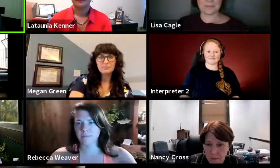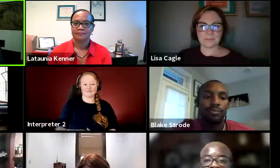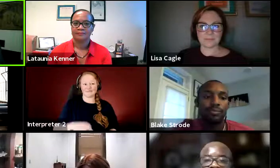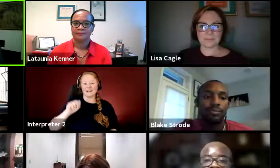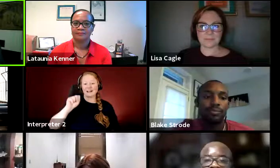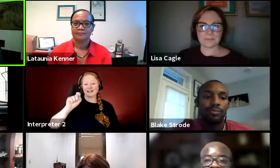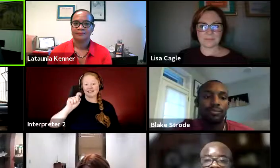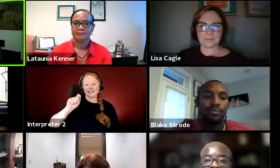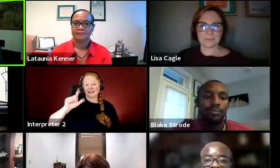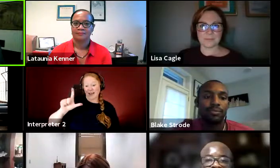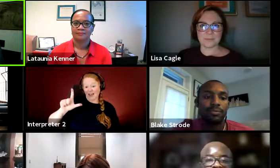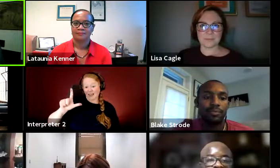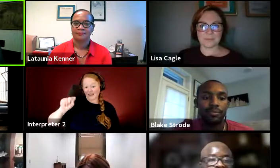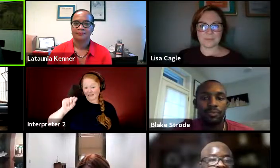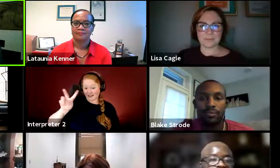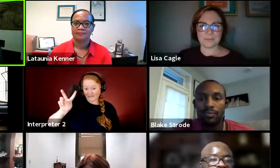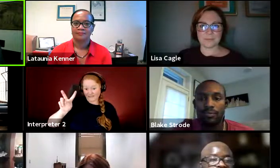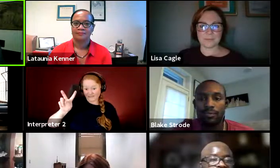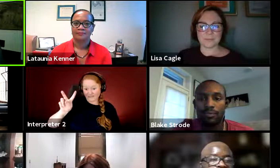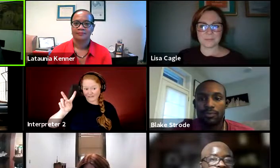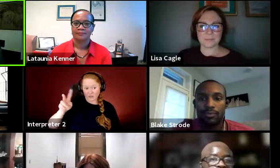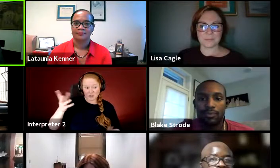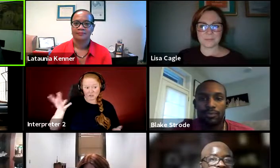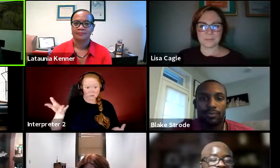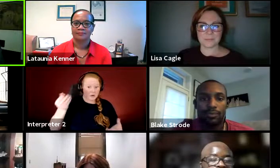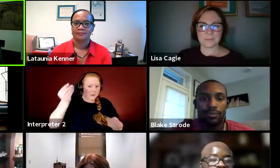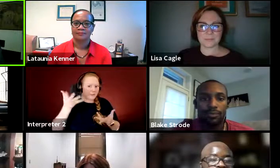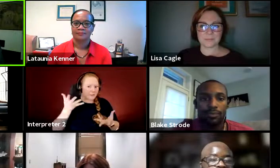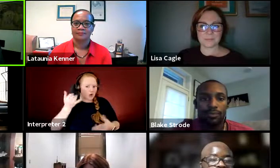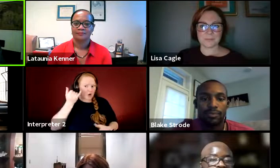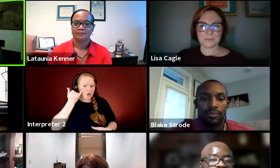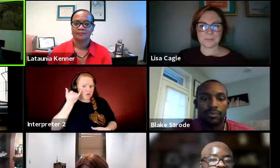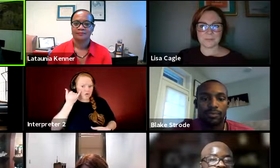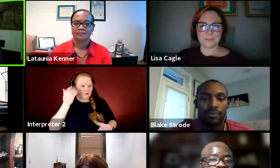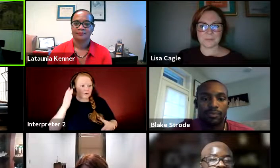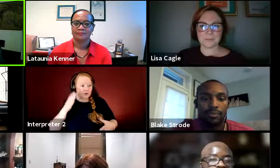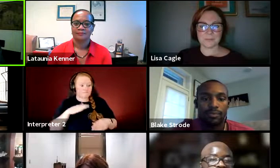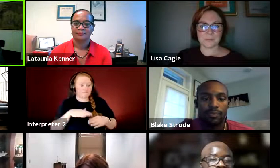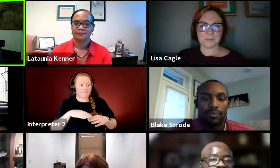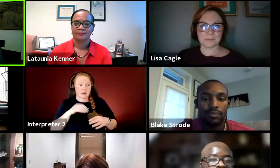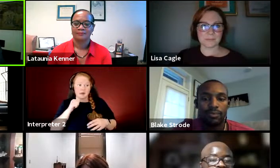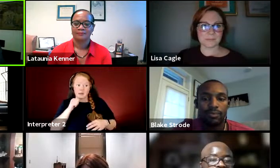STL-TV, you want to let us know if we are off the streaming air?